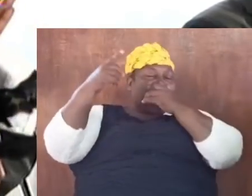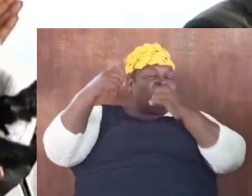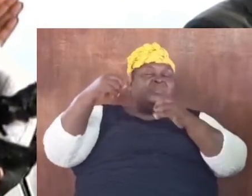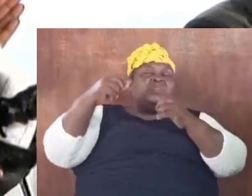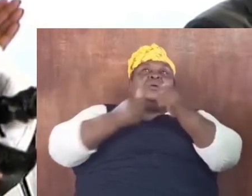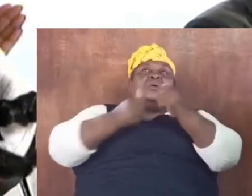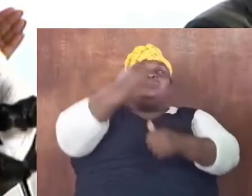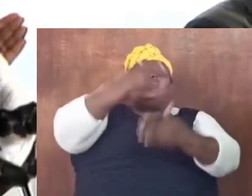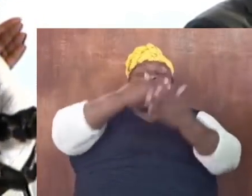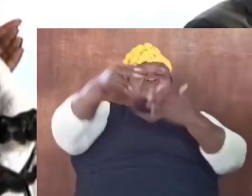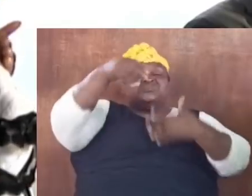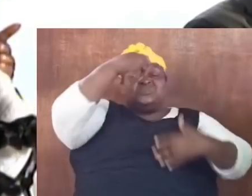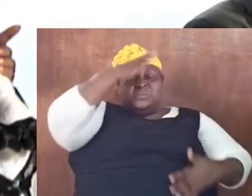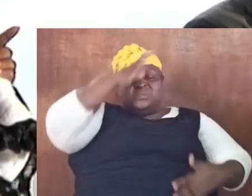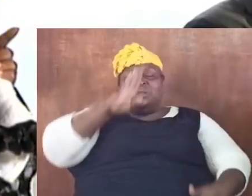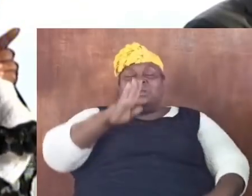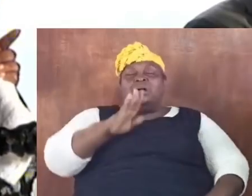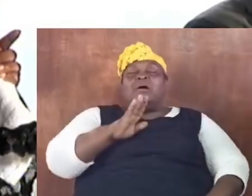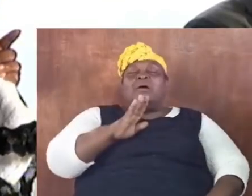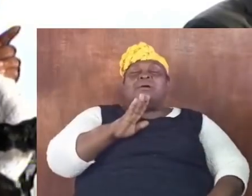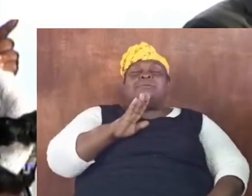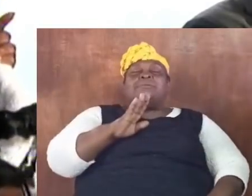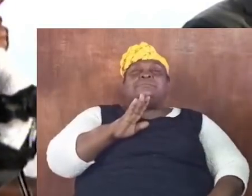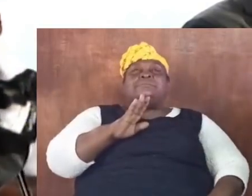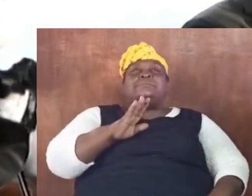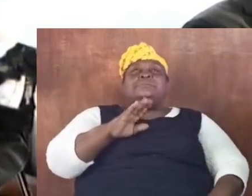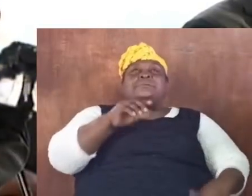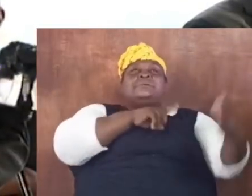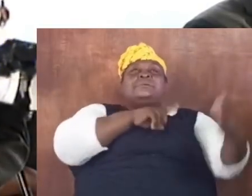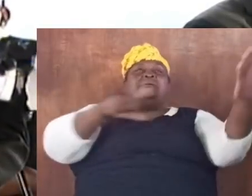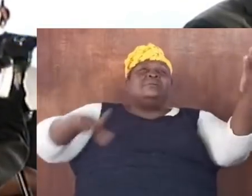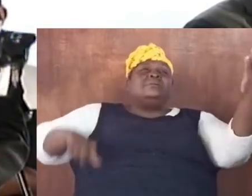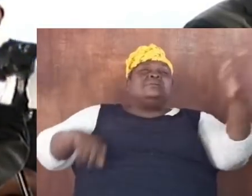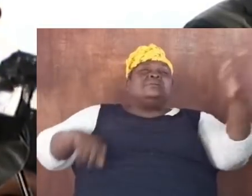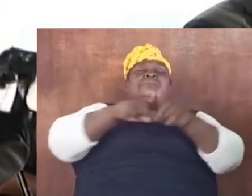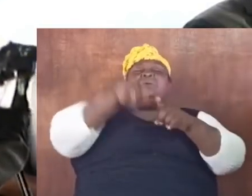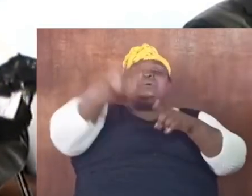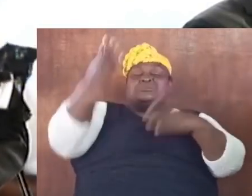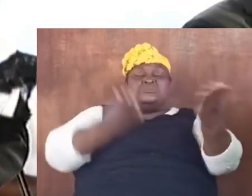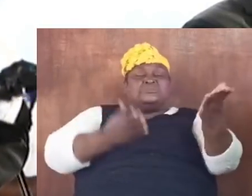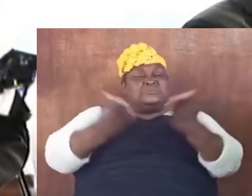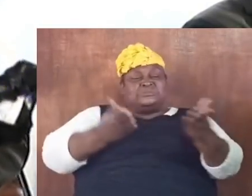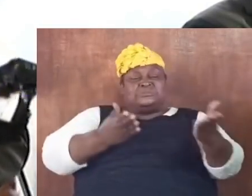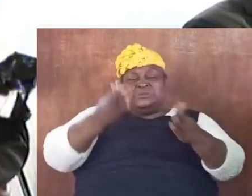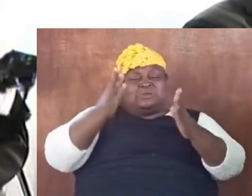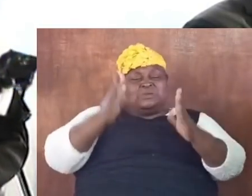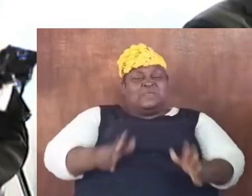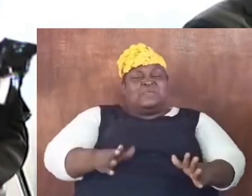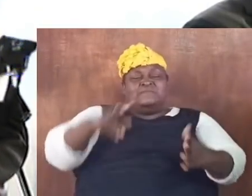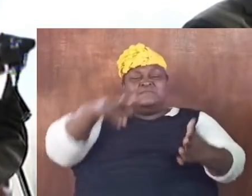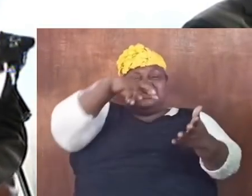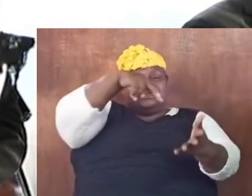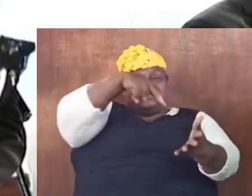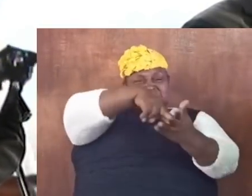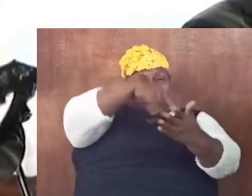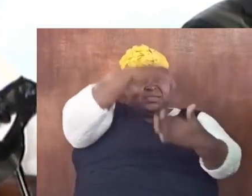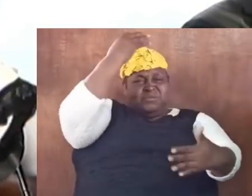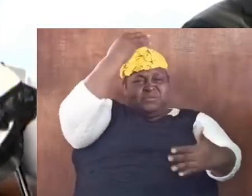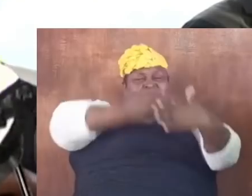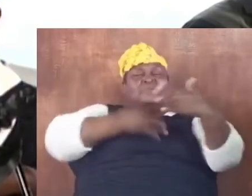most holy God. Lord, as your servant stands before